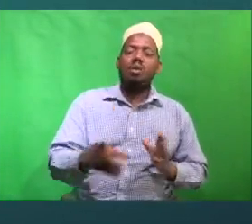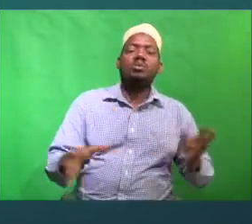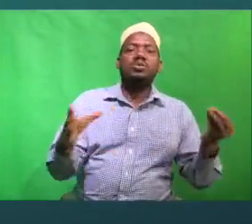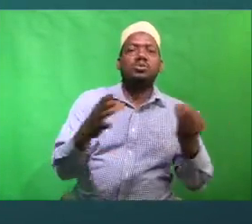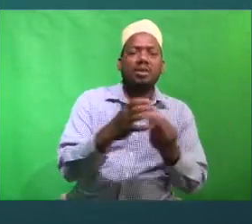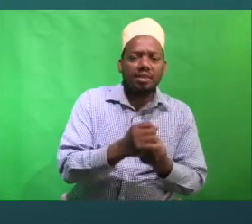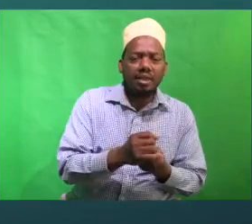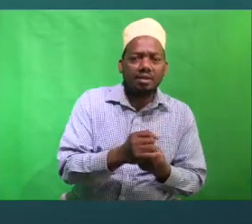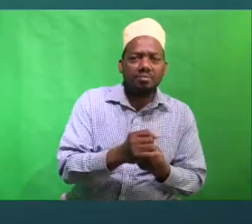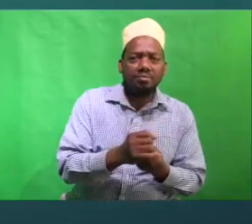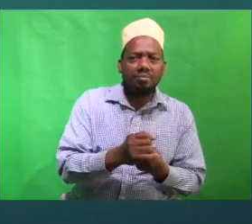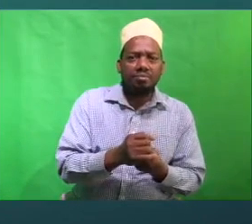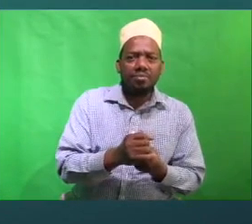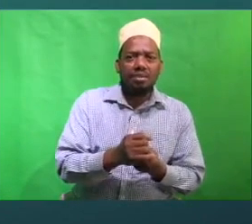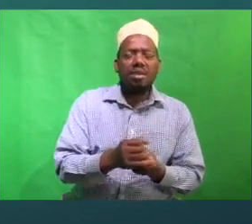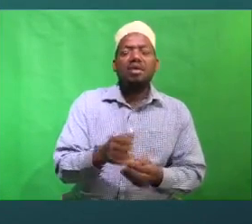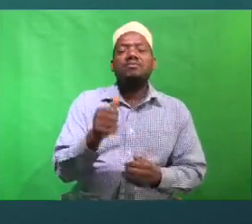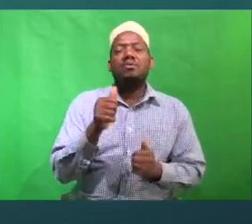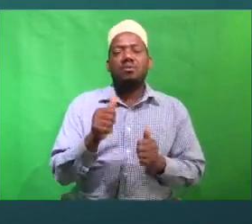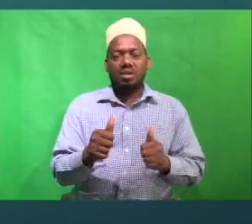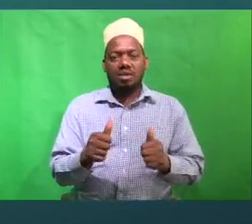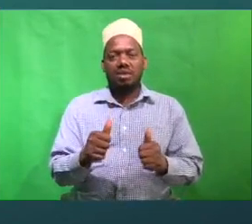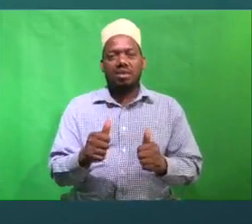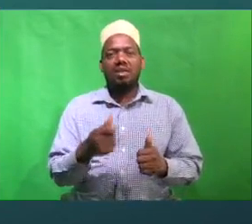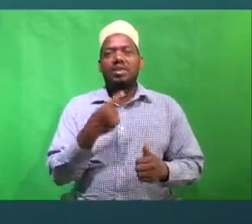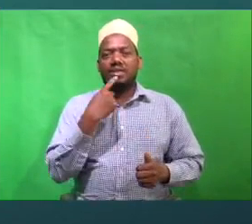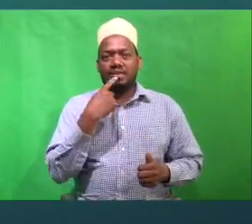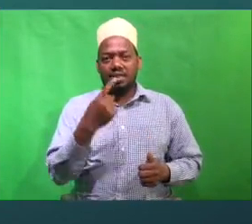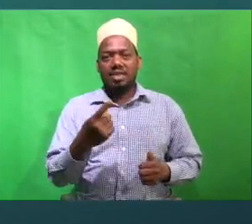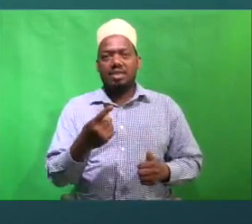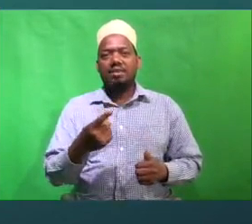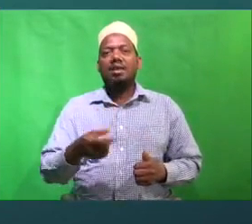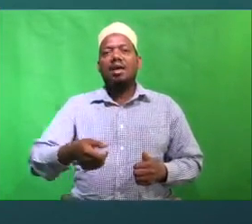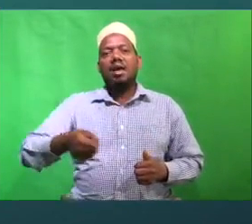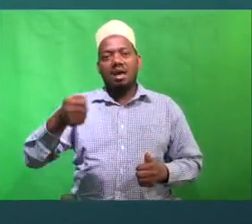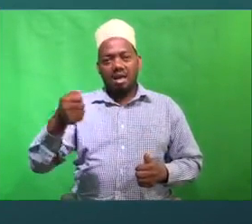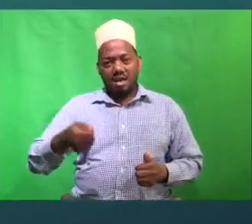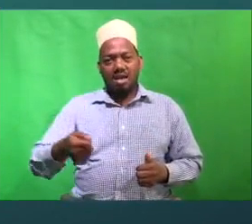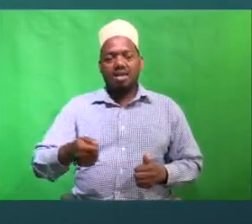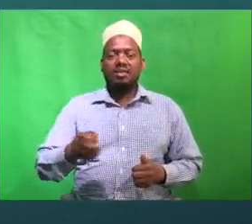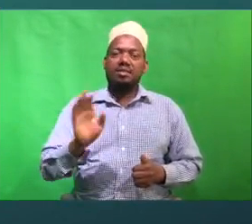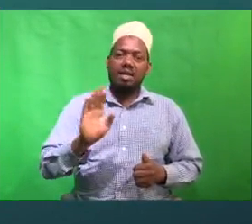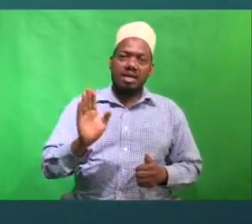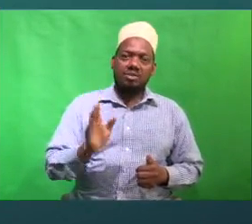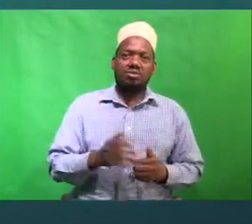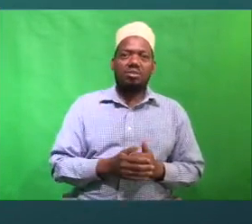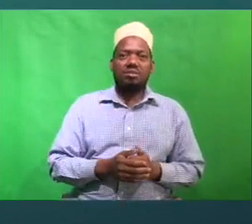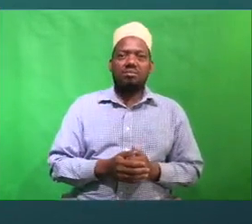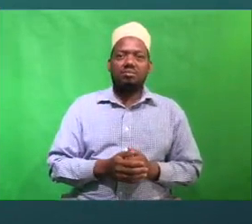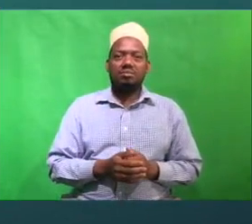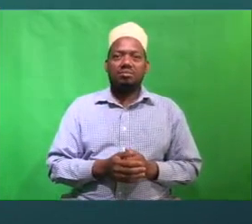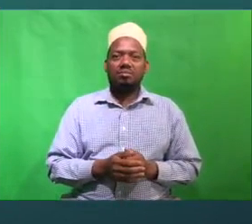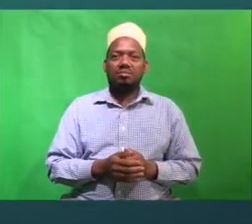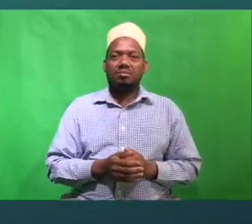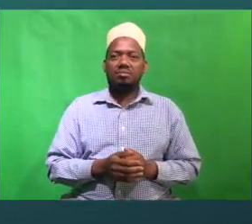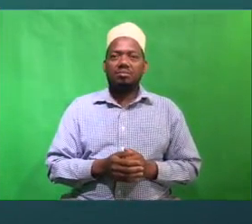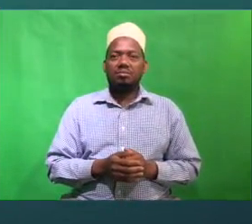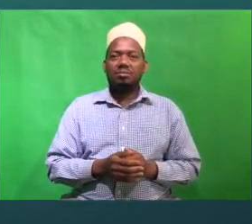together? If we are together, say hi, my students. Now look